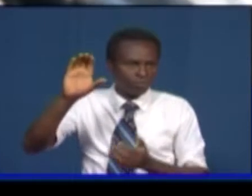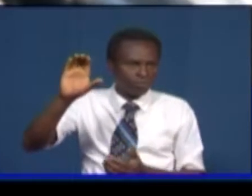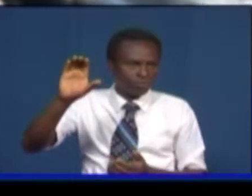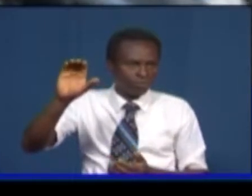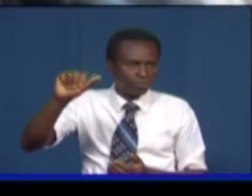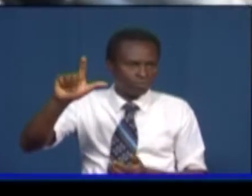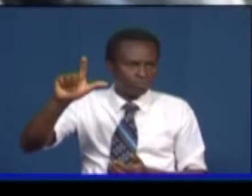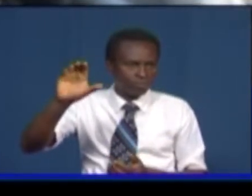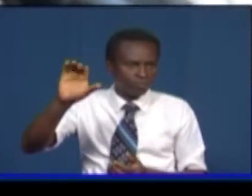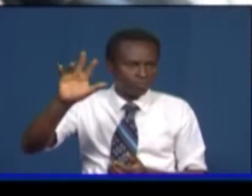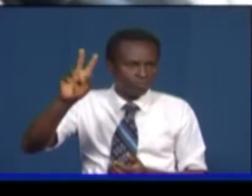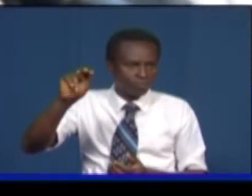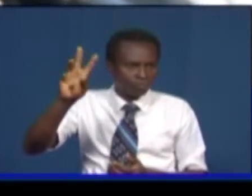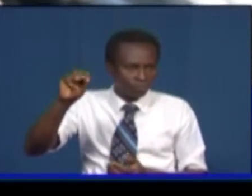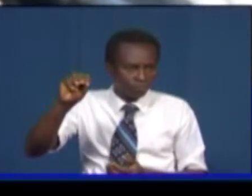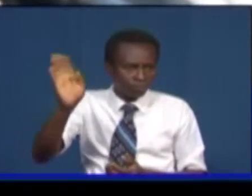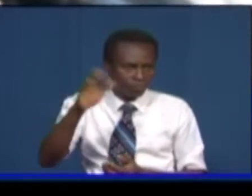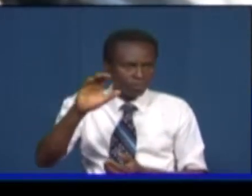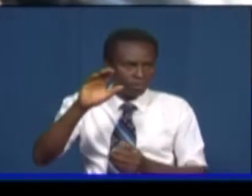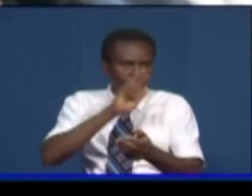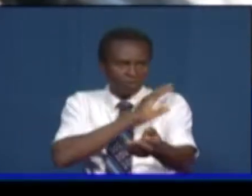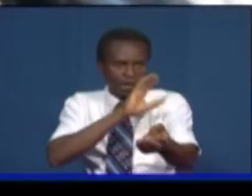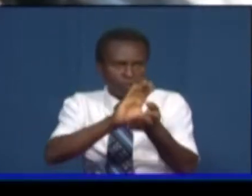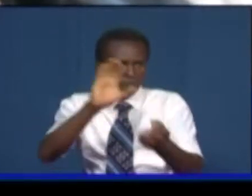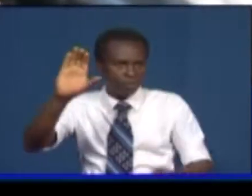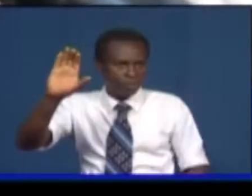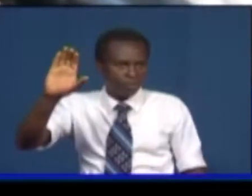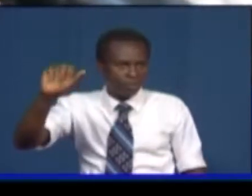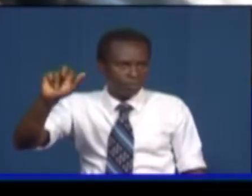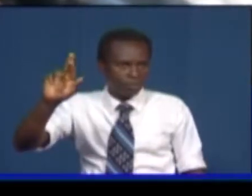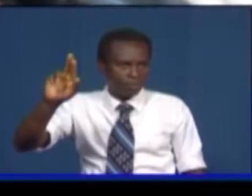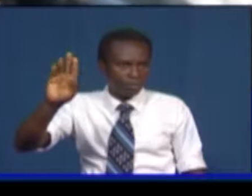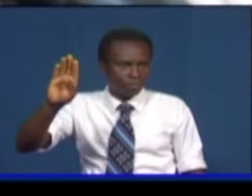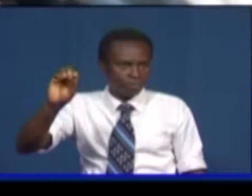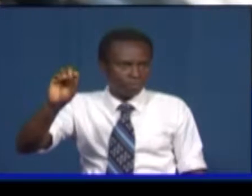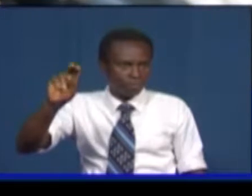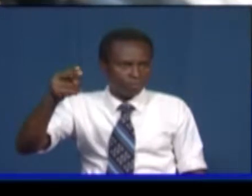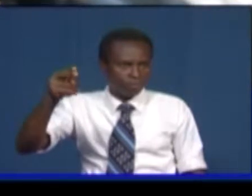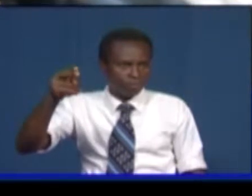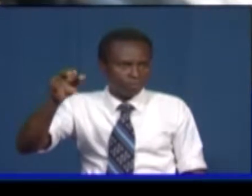and proteins. That means that if you're eating, that means you're checking,